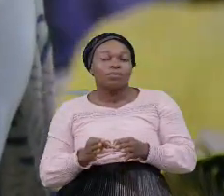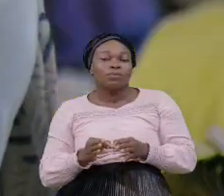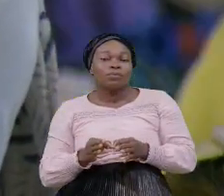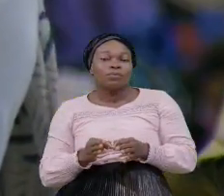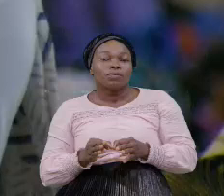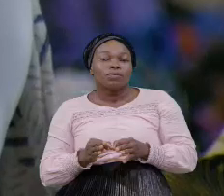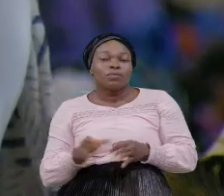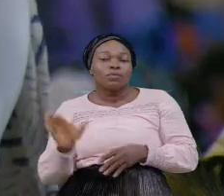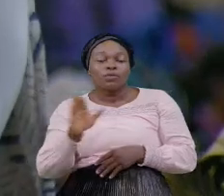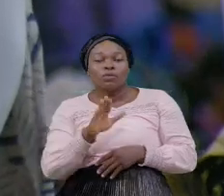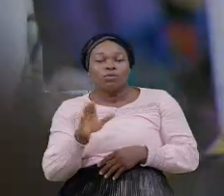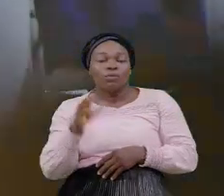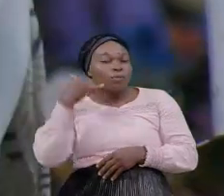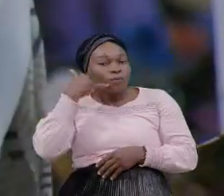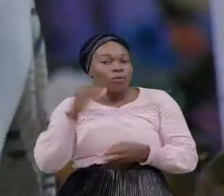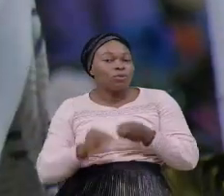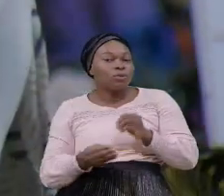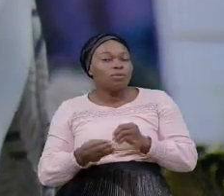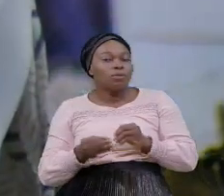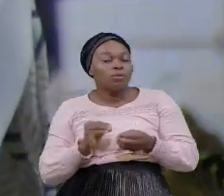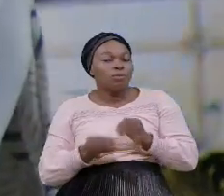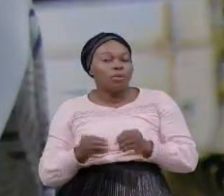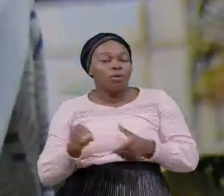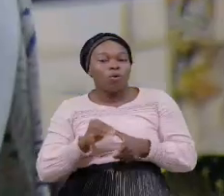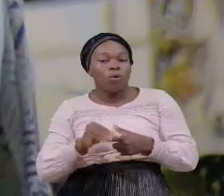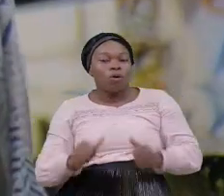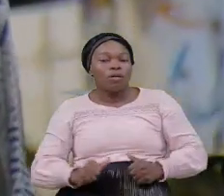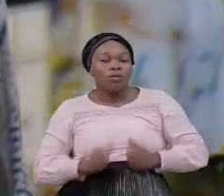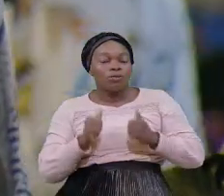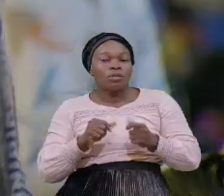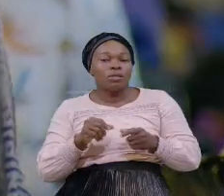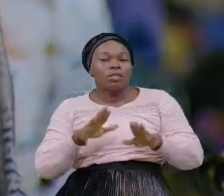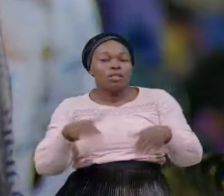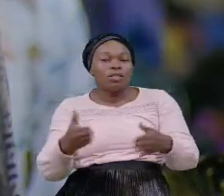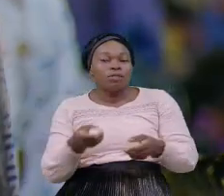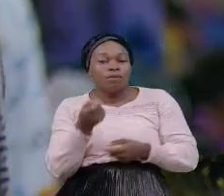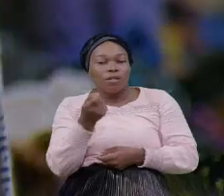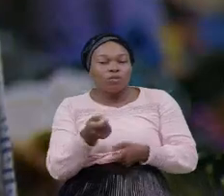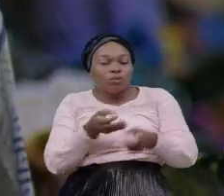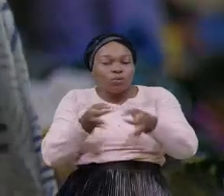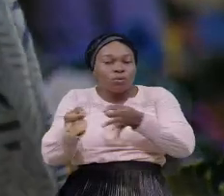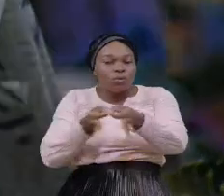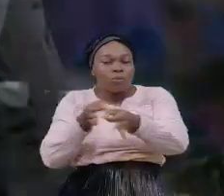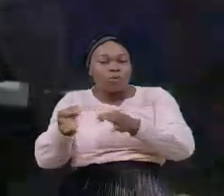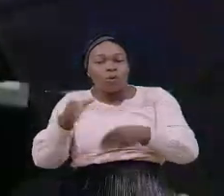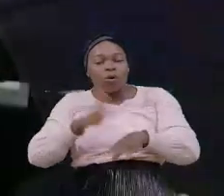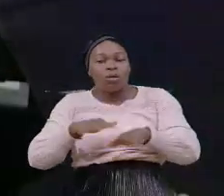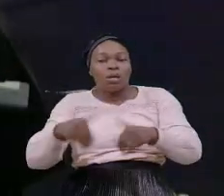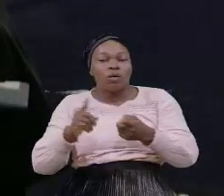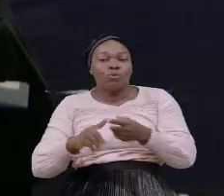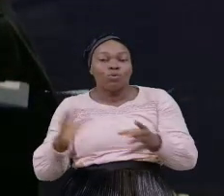little description how we can get to that place at the back of the form. Let's do